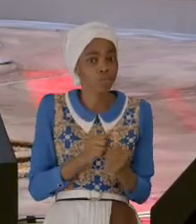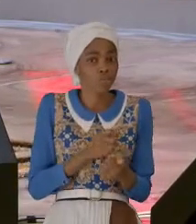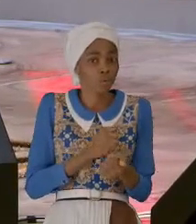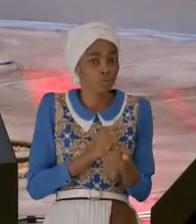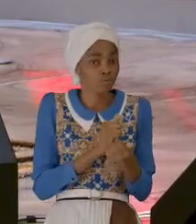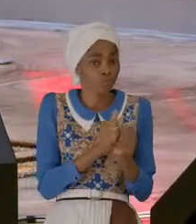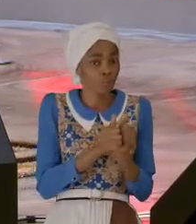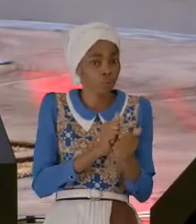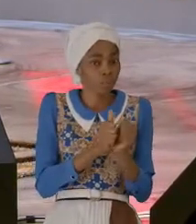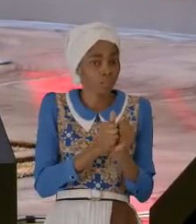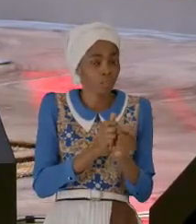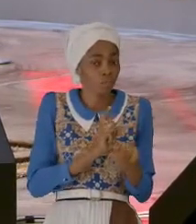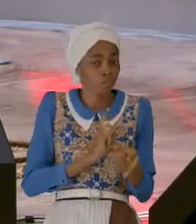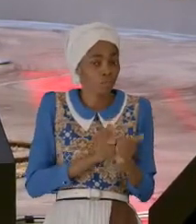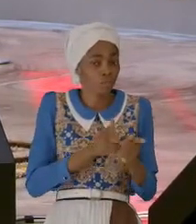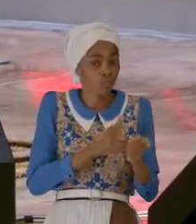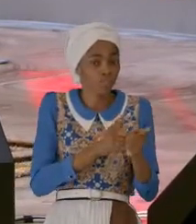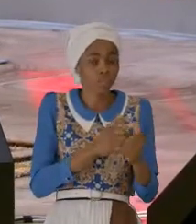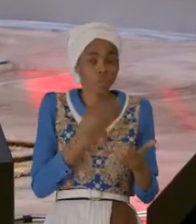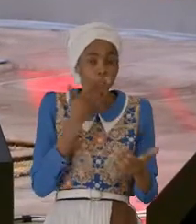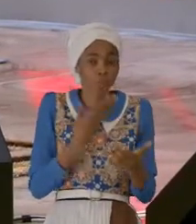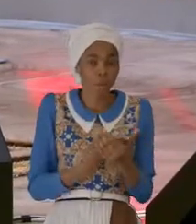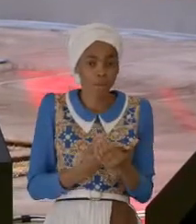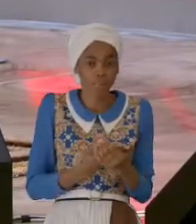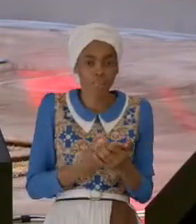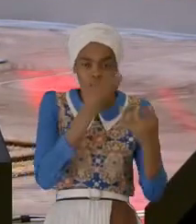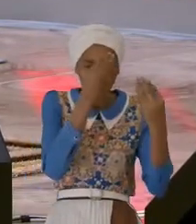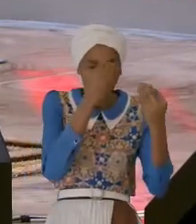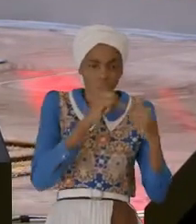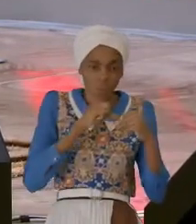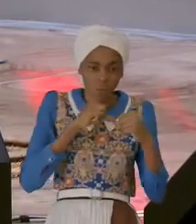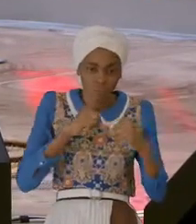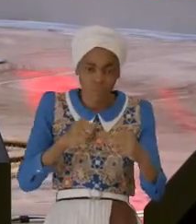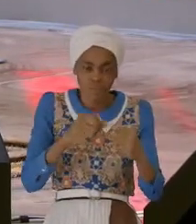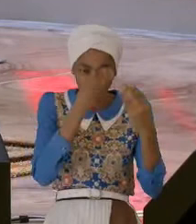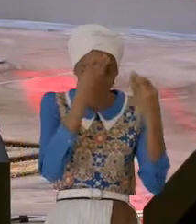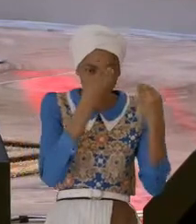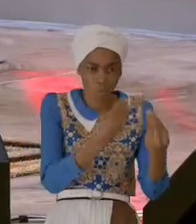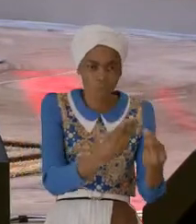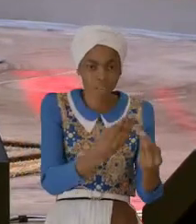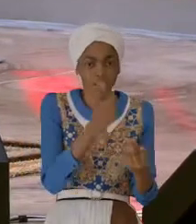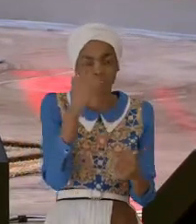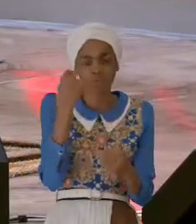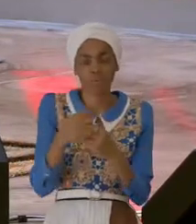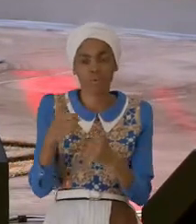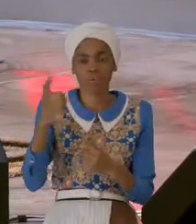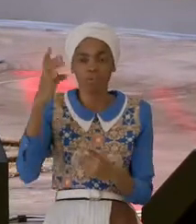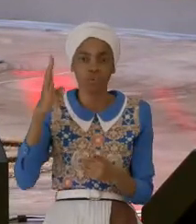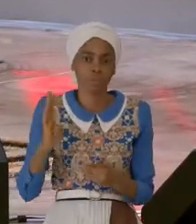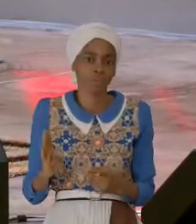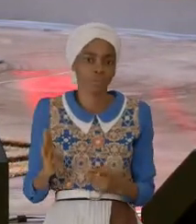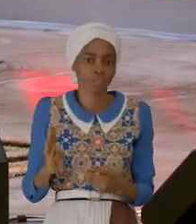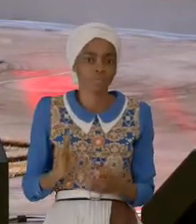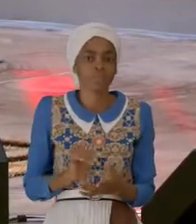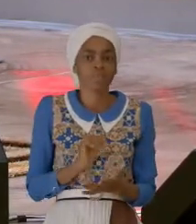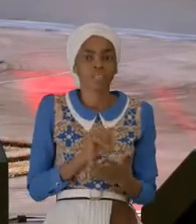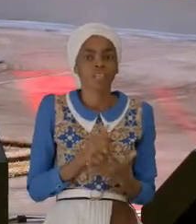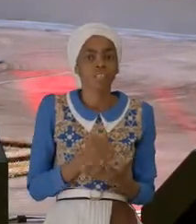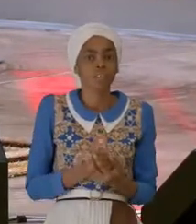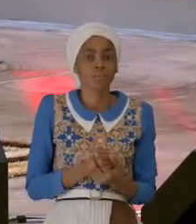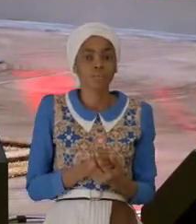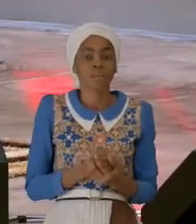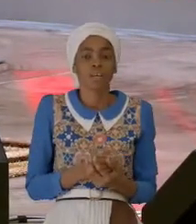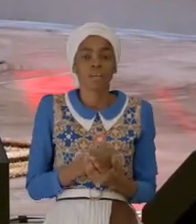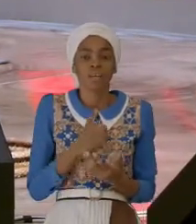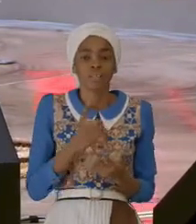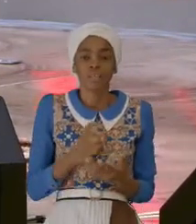keep on obeying obeying the words of God would it hinder you that issue not to be